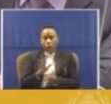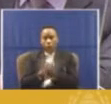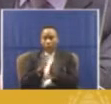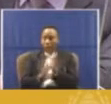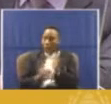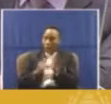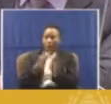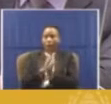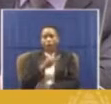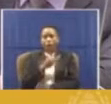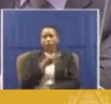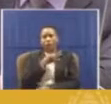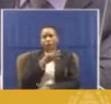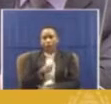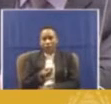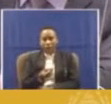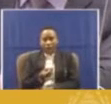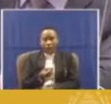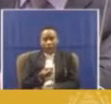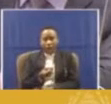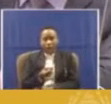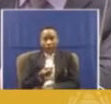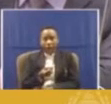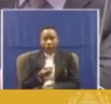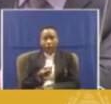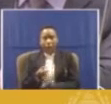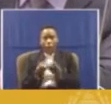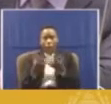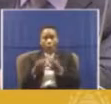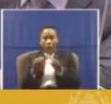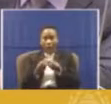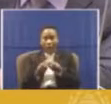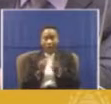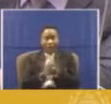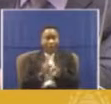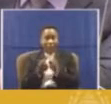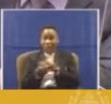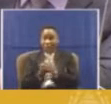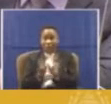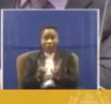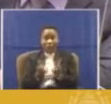residential properties have become commonplace, which is a great concern.